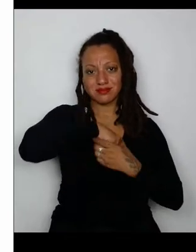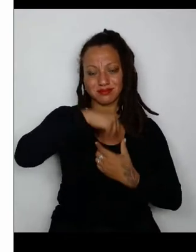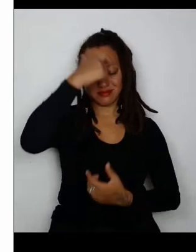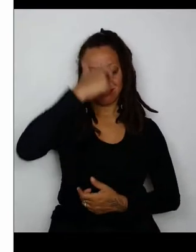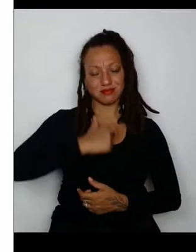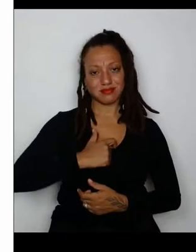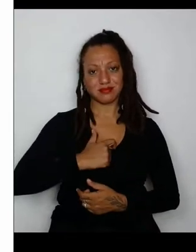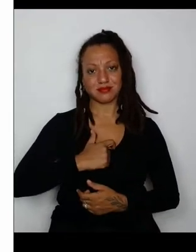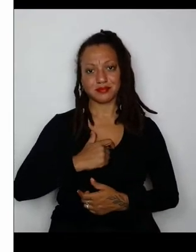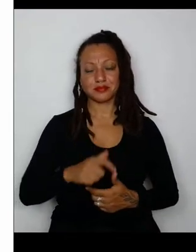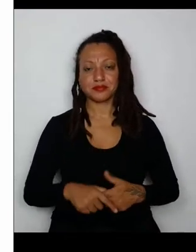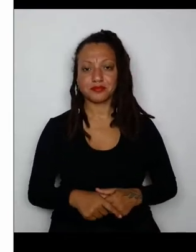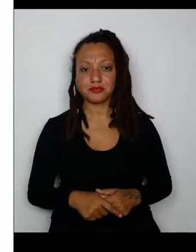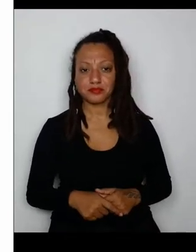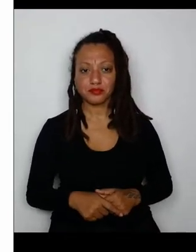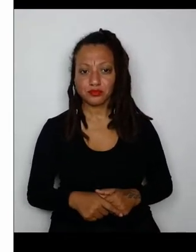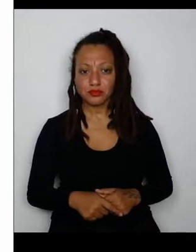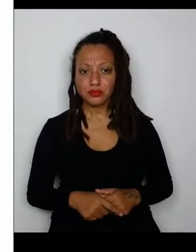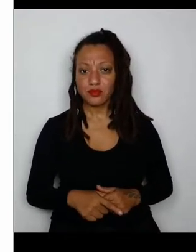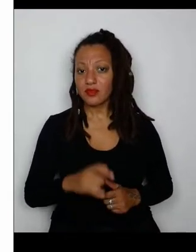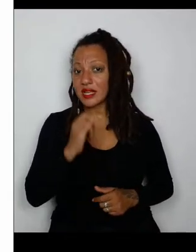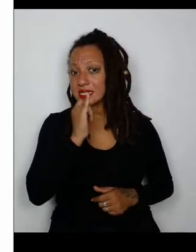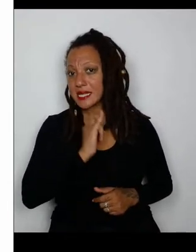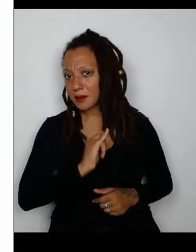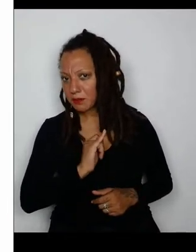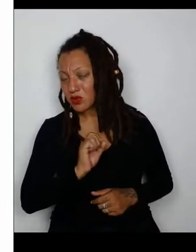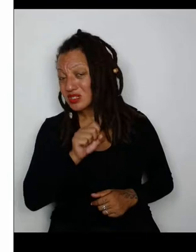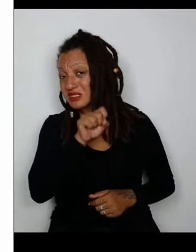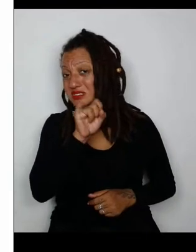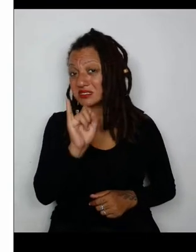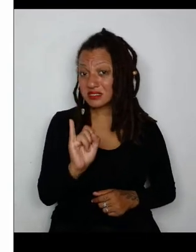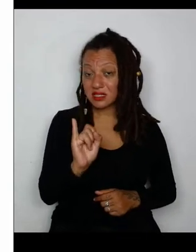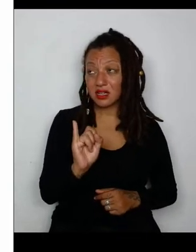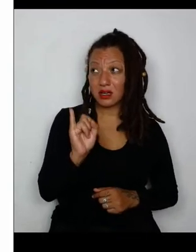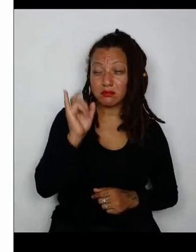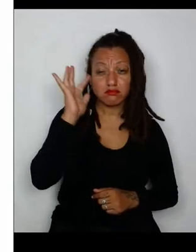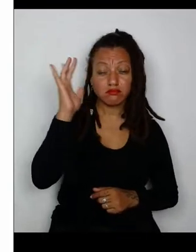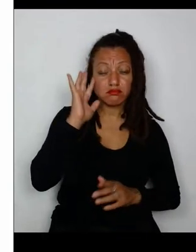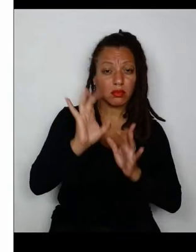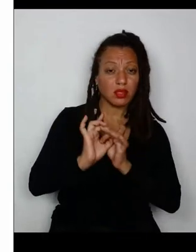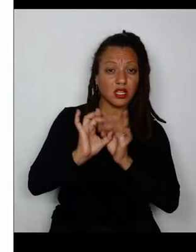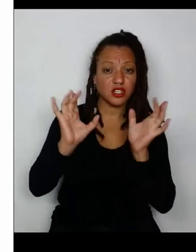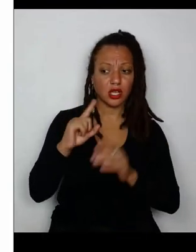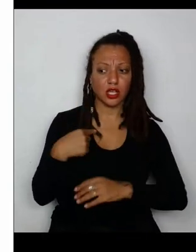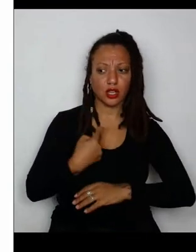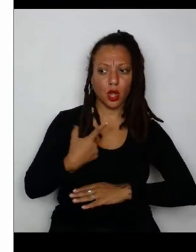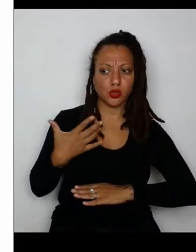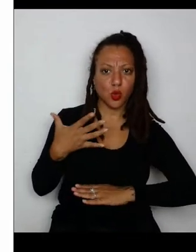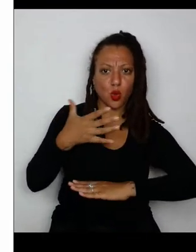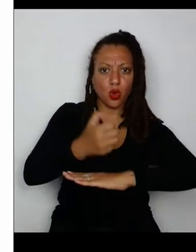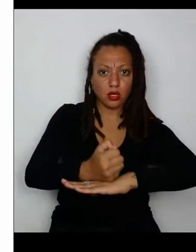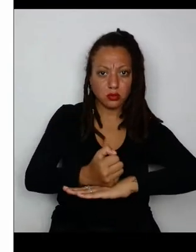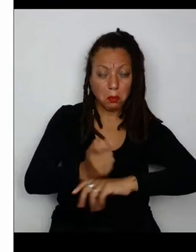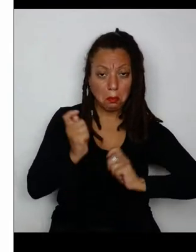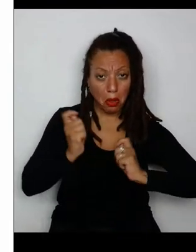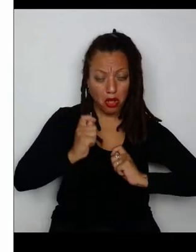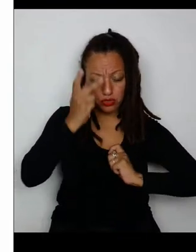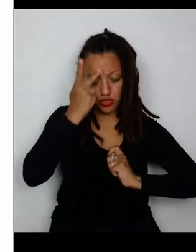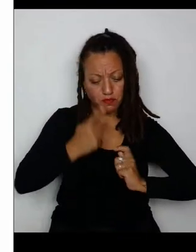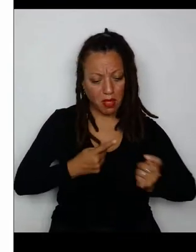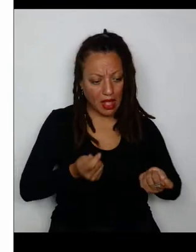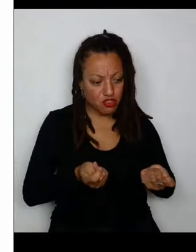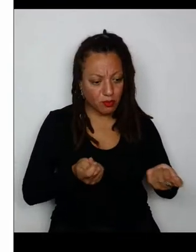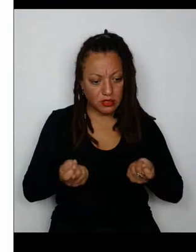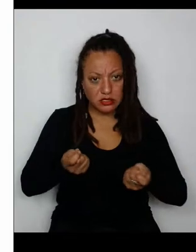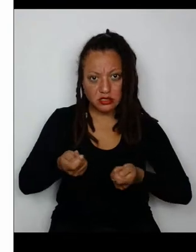if they would only let us simple colonists manage our own affairs and put what money we have into useful works instead of maintaining all